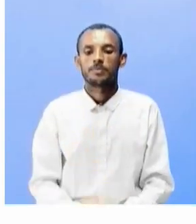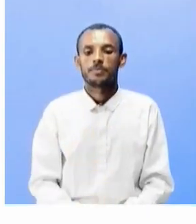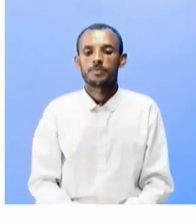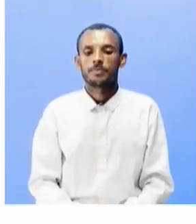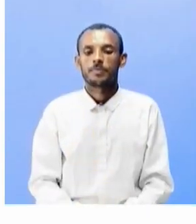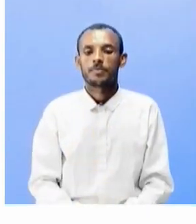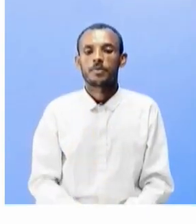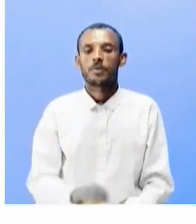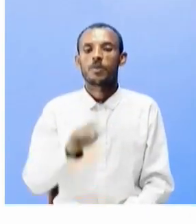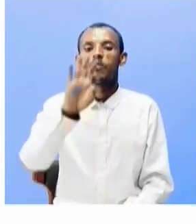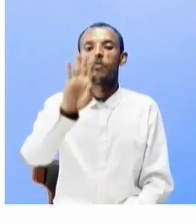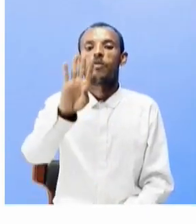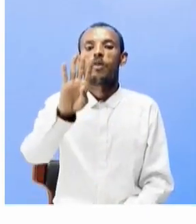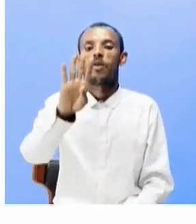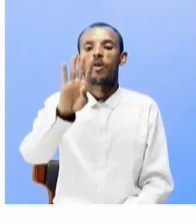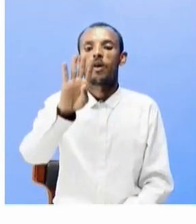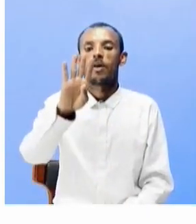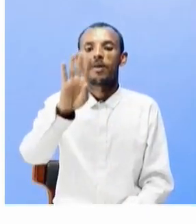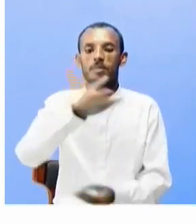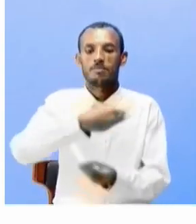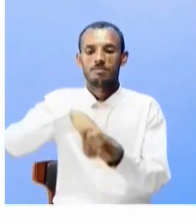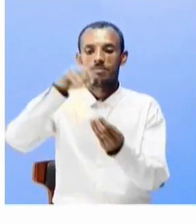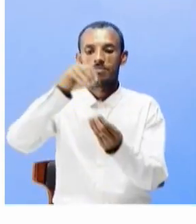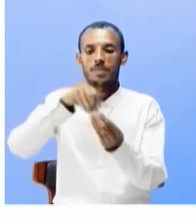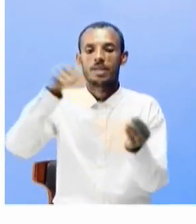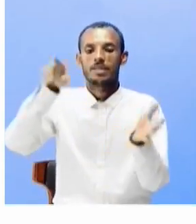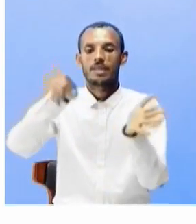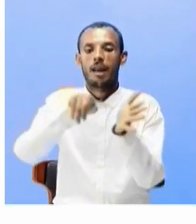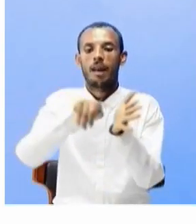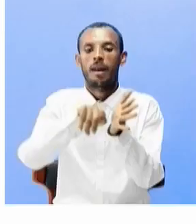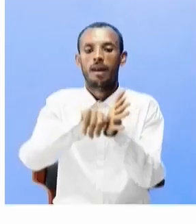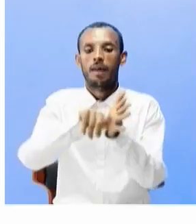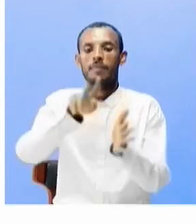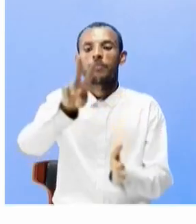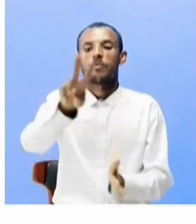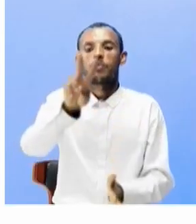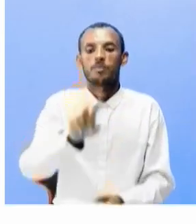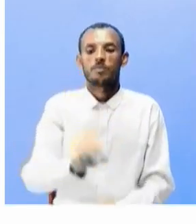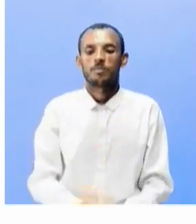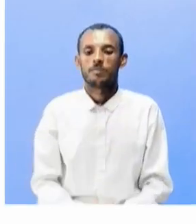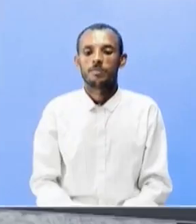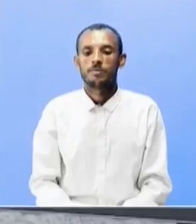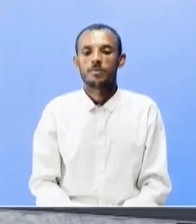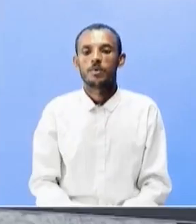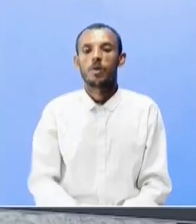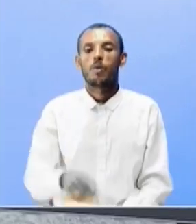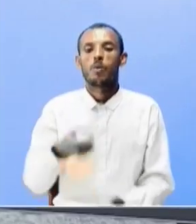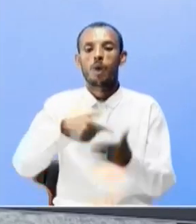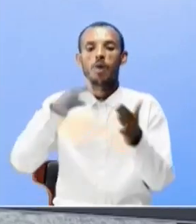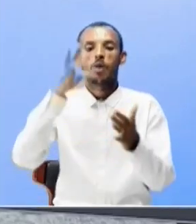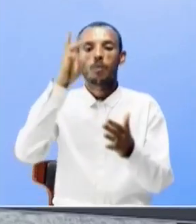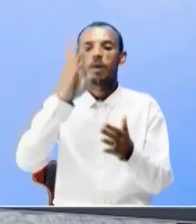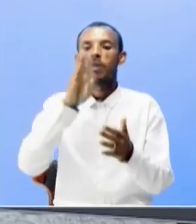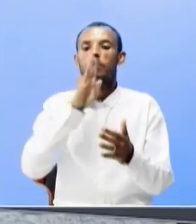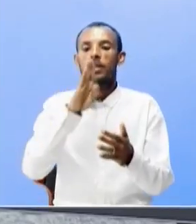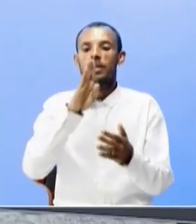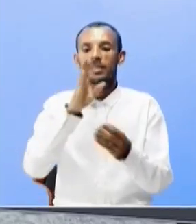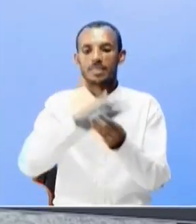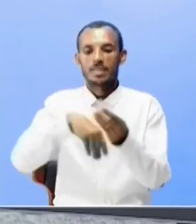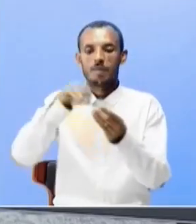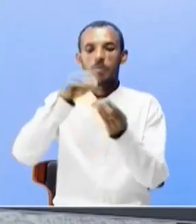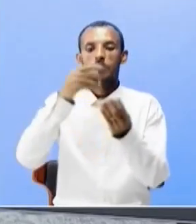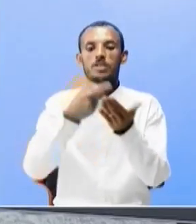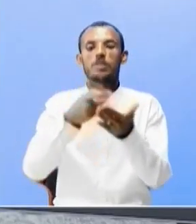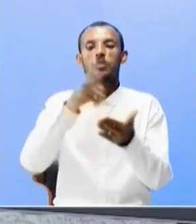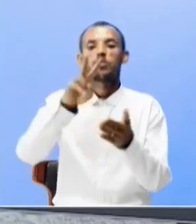4 plus negative 2. What will be the sum of these two